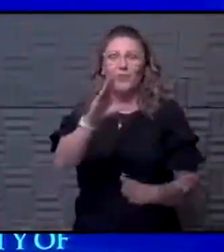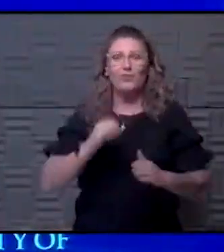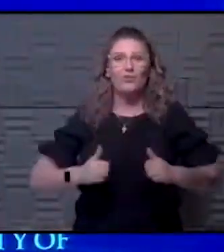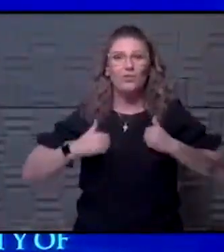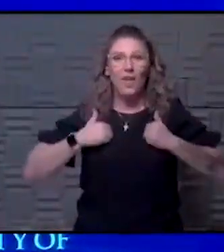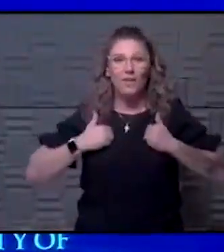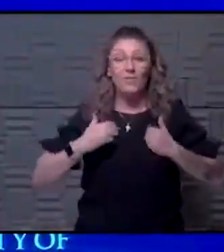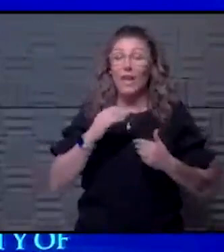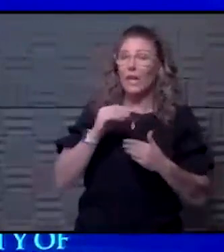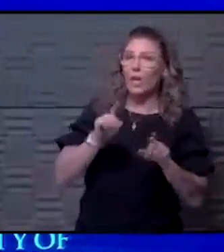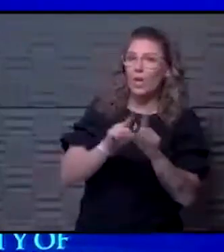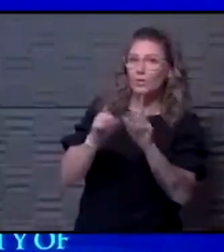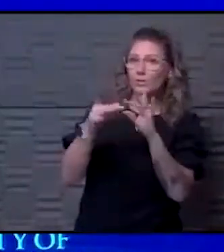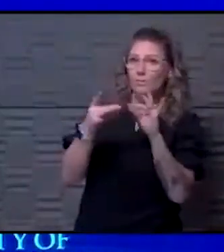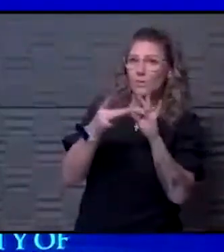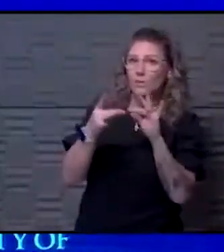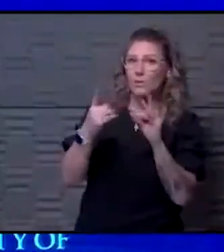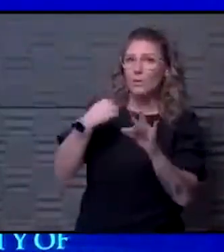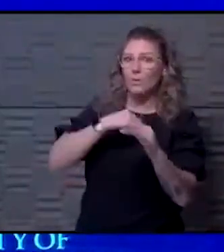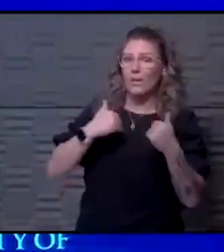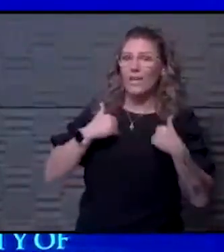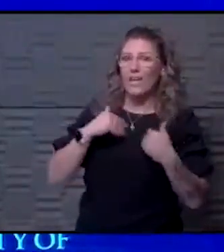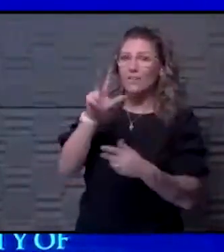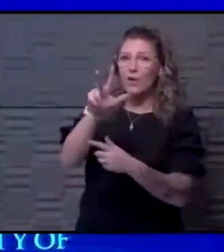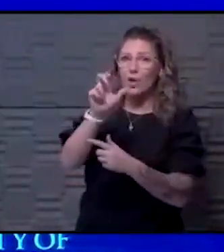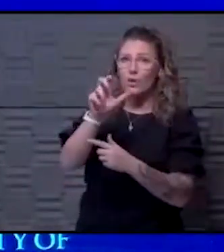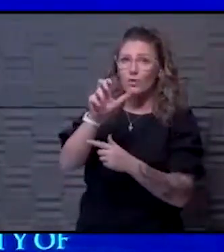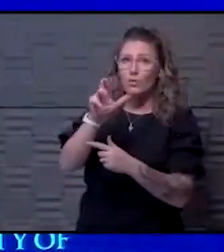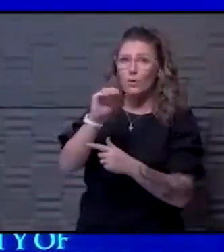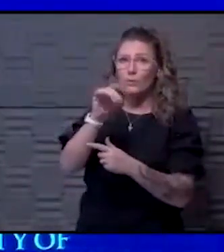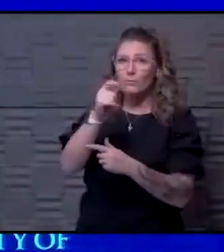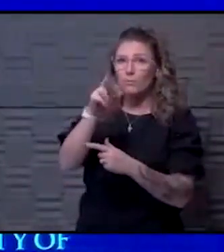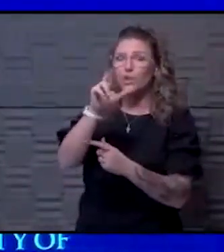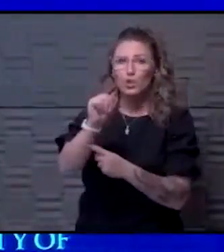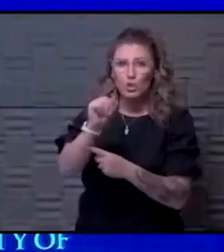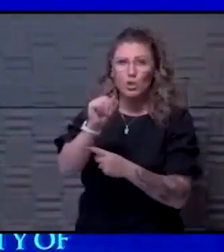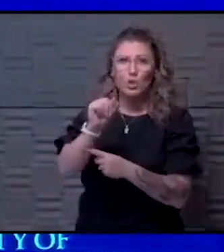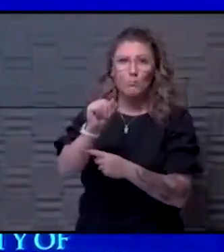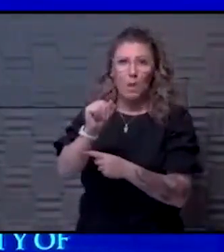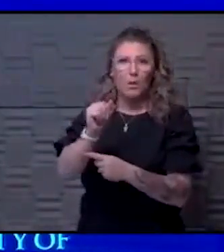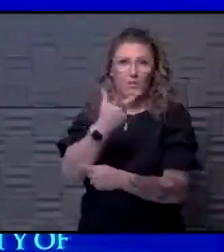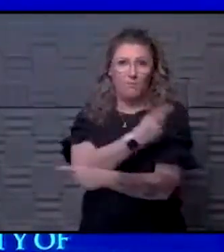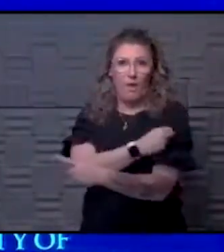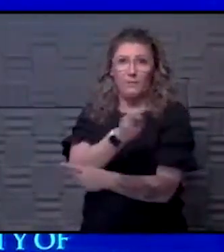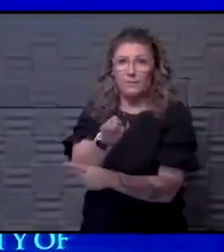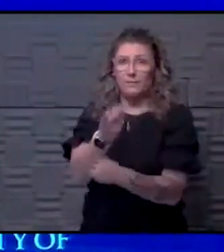think we ought to also mention we have 300 Moderna doses out in Barton County. All right, there you